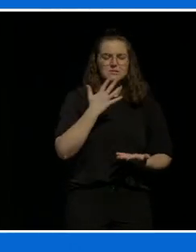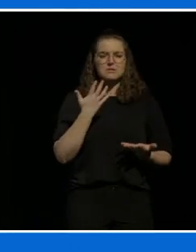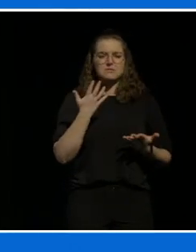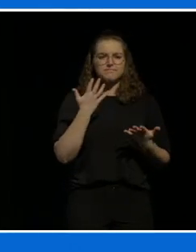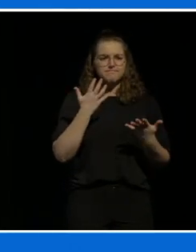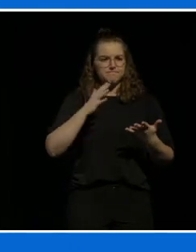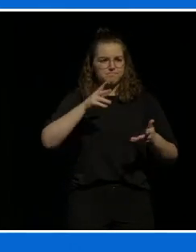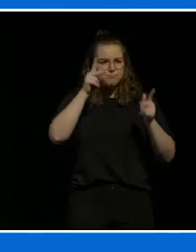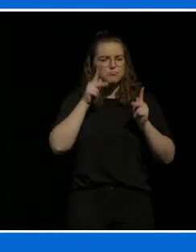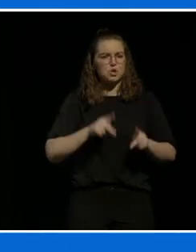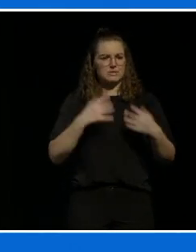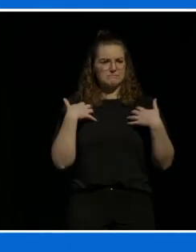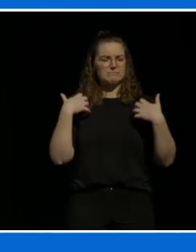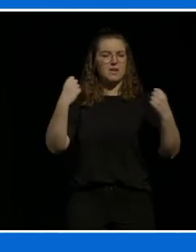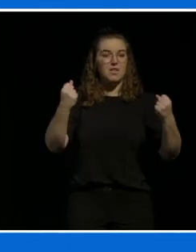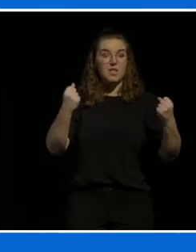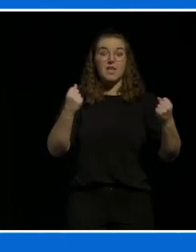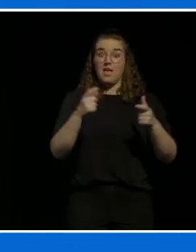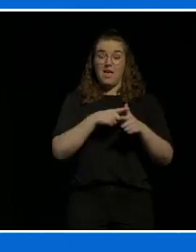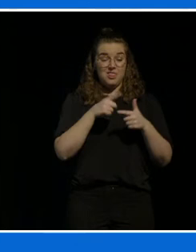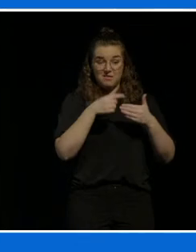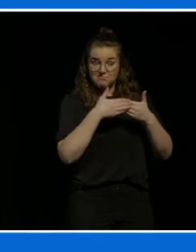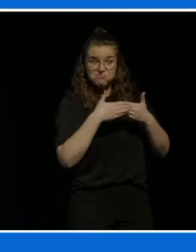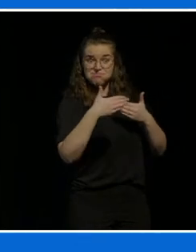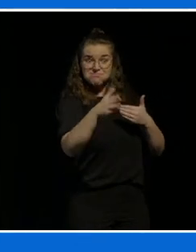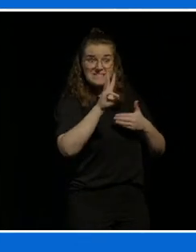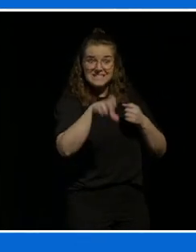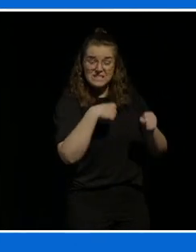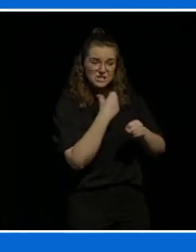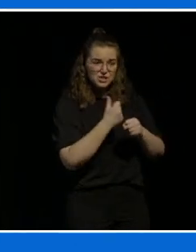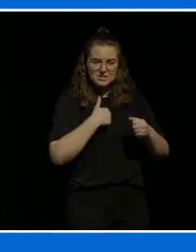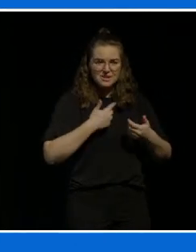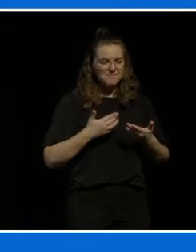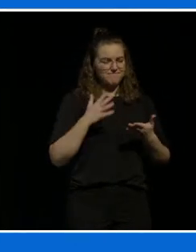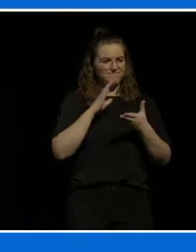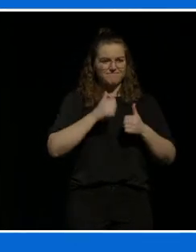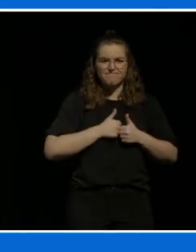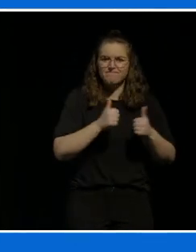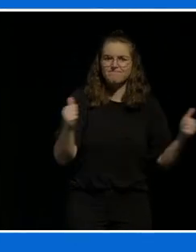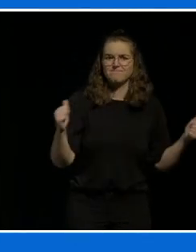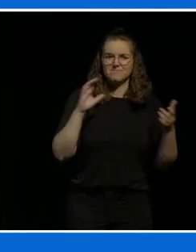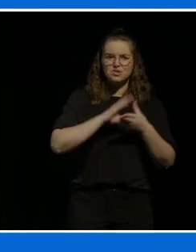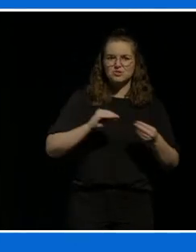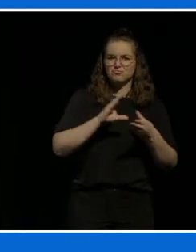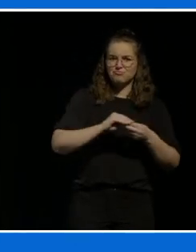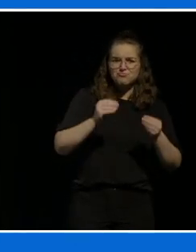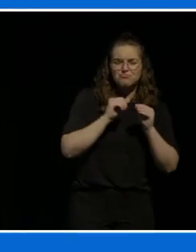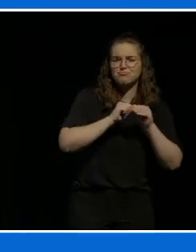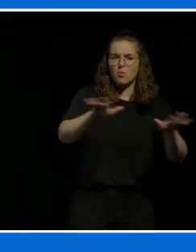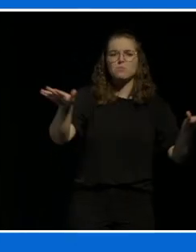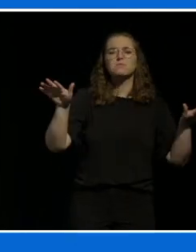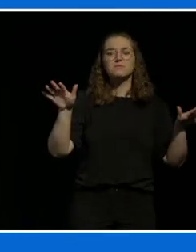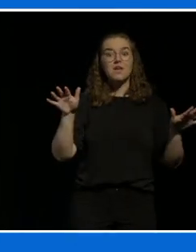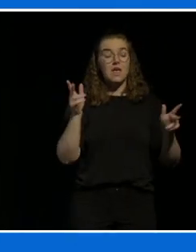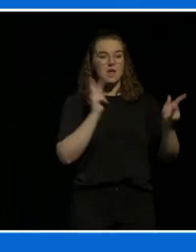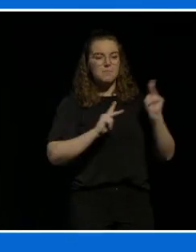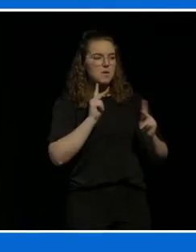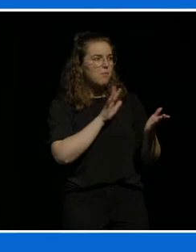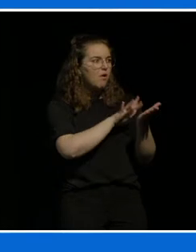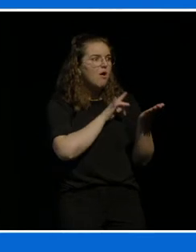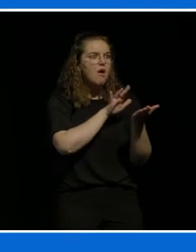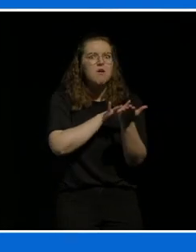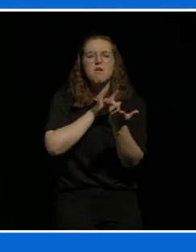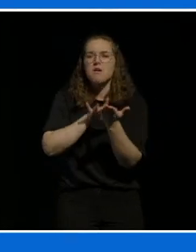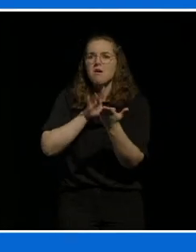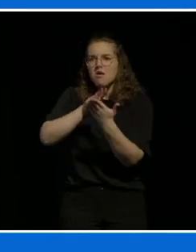advocate sharing my story very vulnerably online for the last 6 years, and it's inspired people to take advantage of all that the world has to offer